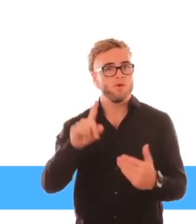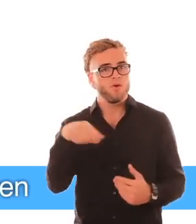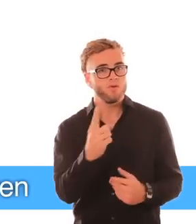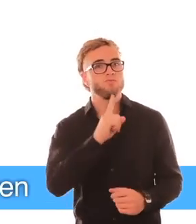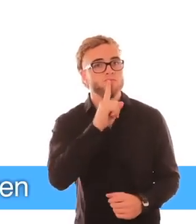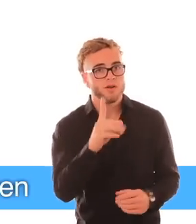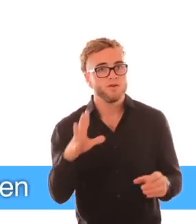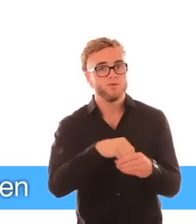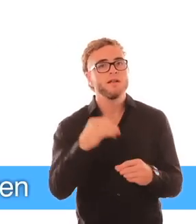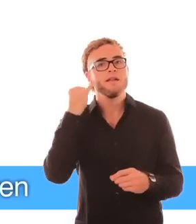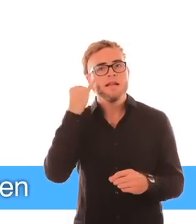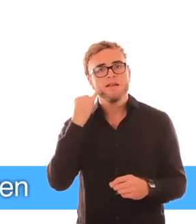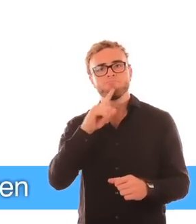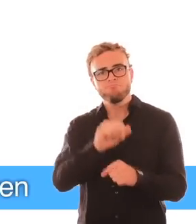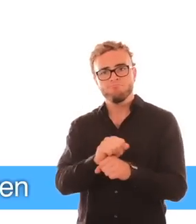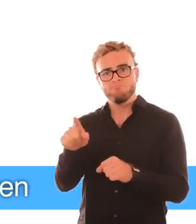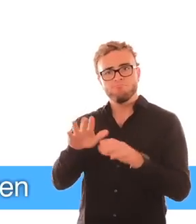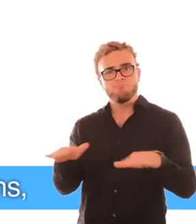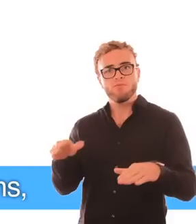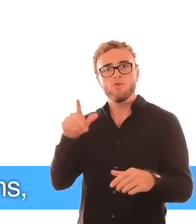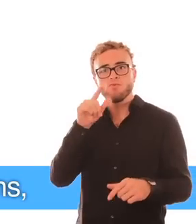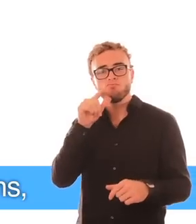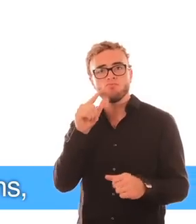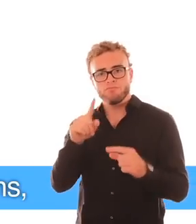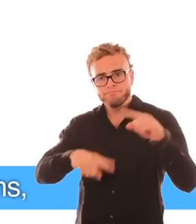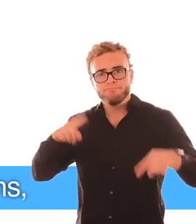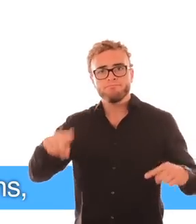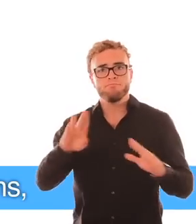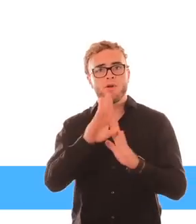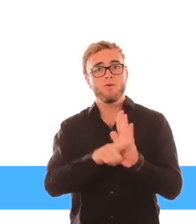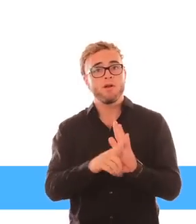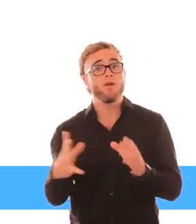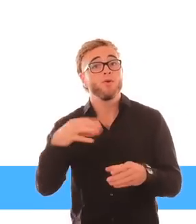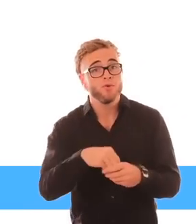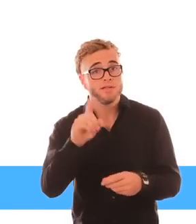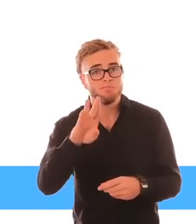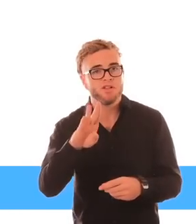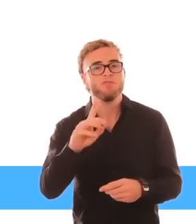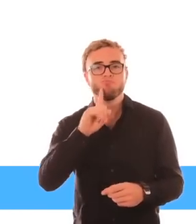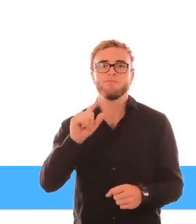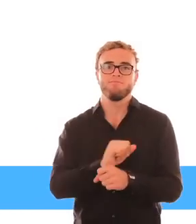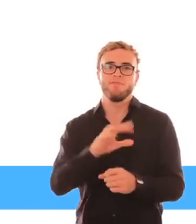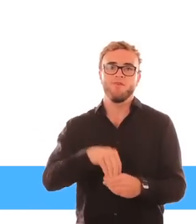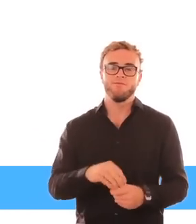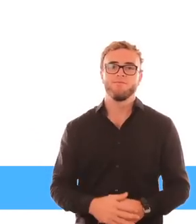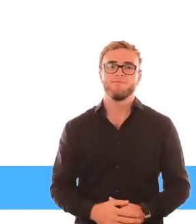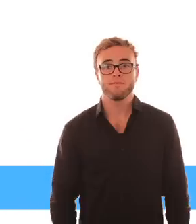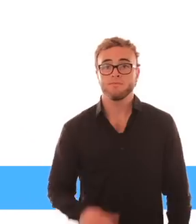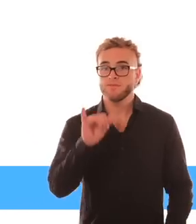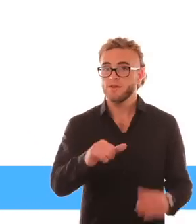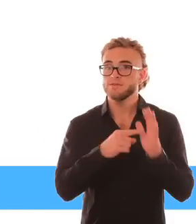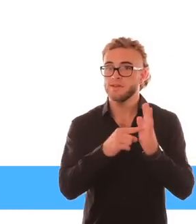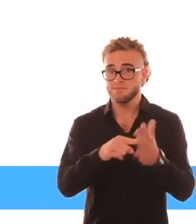have meaningful participation of children with a variety of backgrounds and conditions, including disabilities. The examples we've seen show that we are